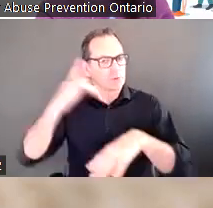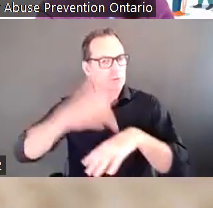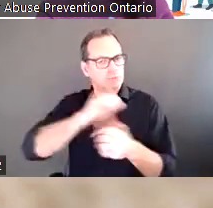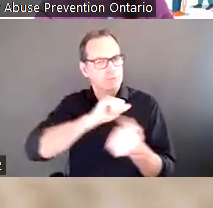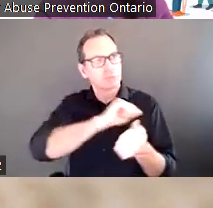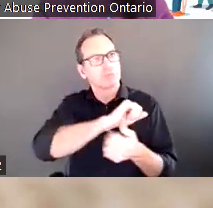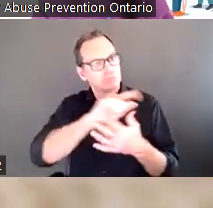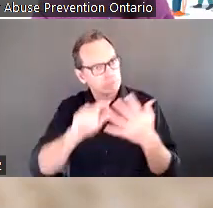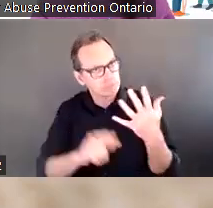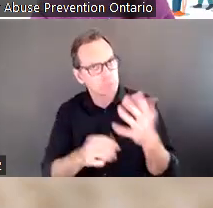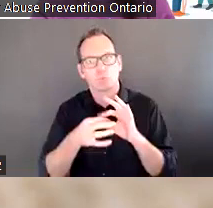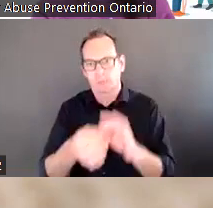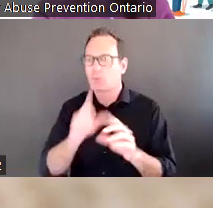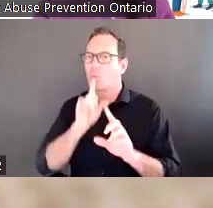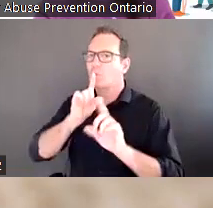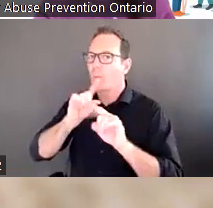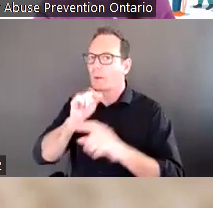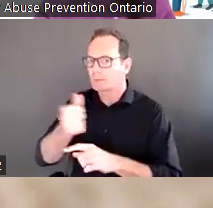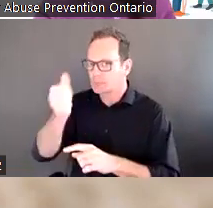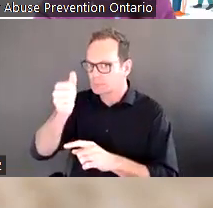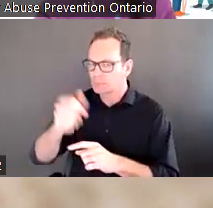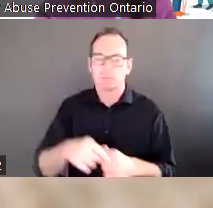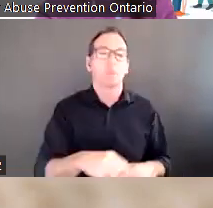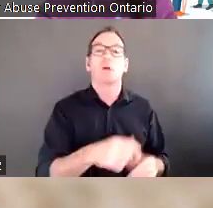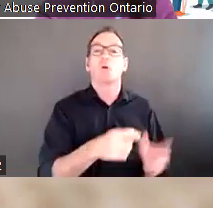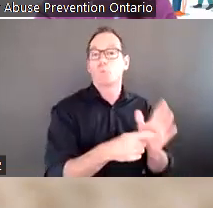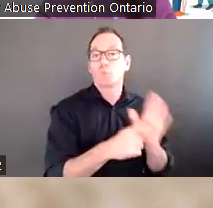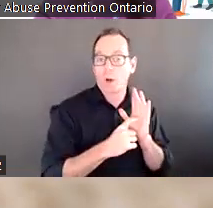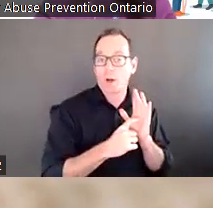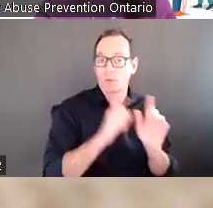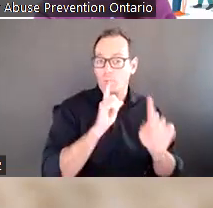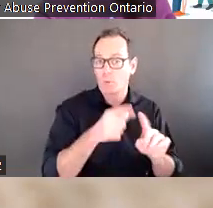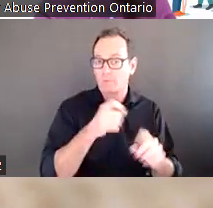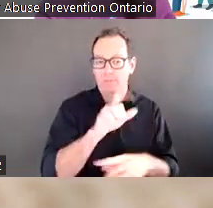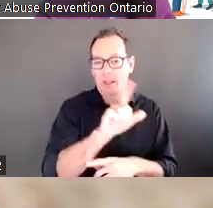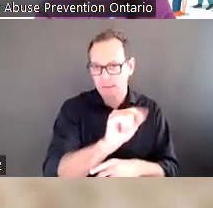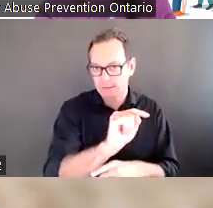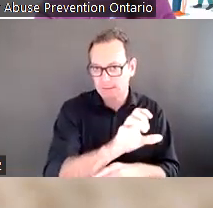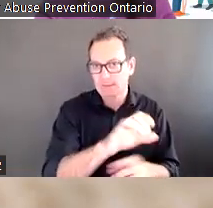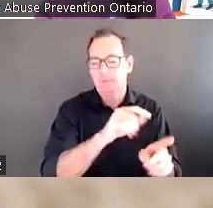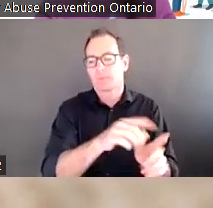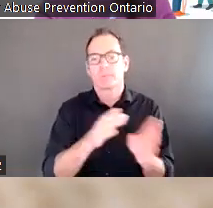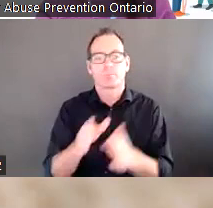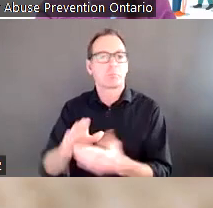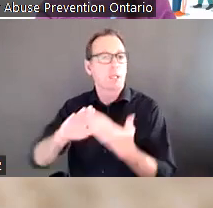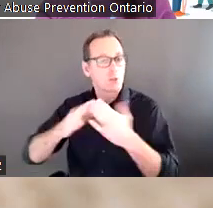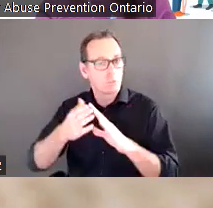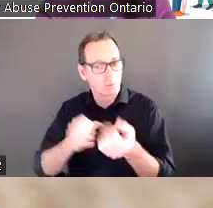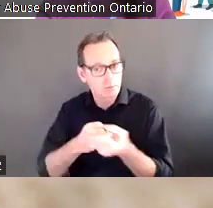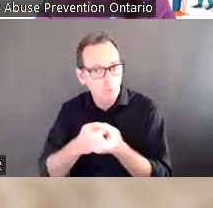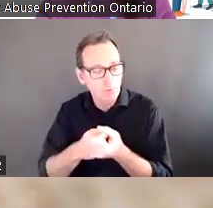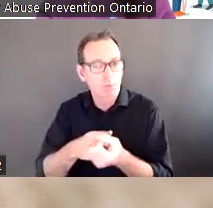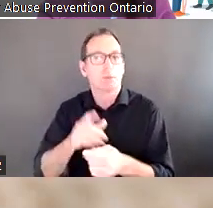the mandatory reporting in long-term care and retirement homes to our community, and looking at our support through the